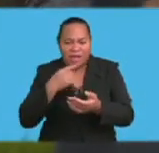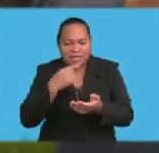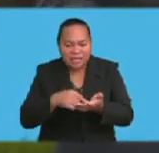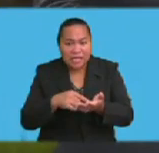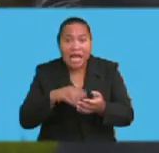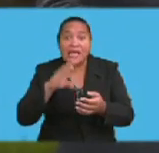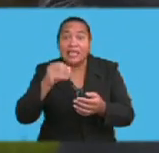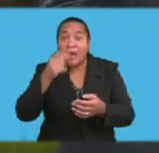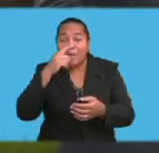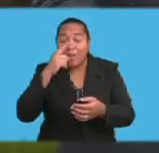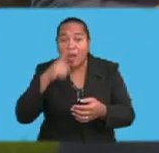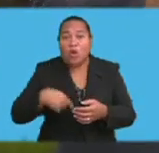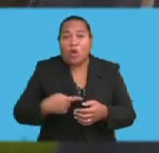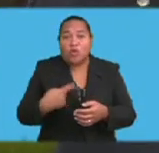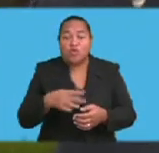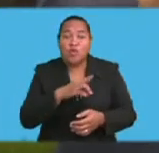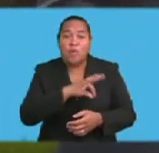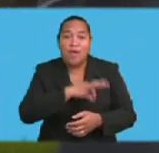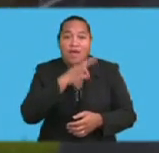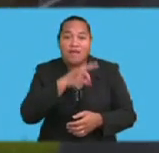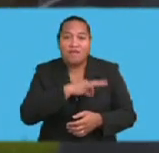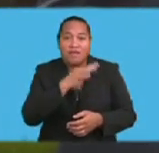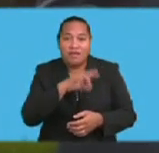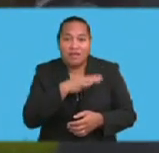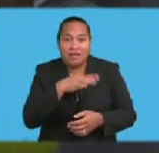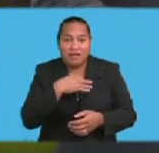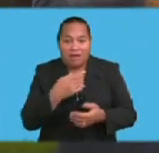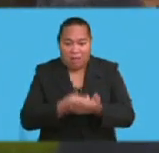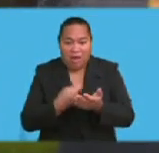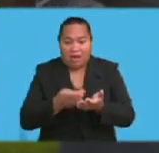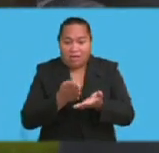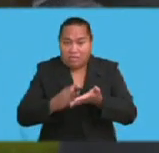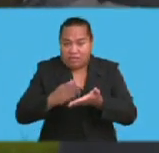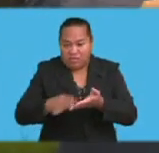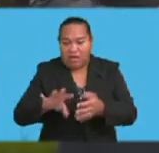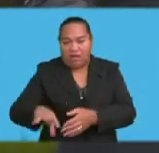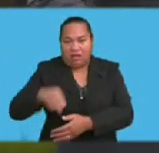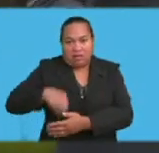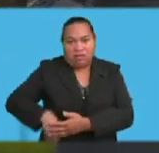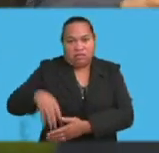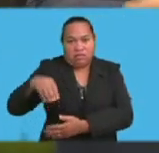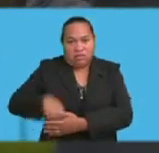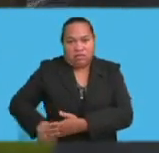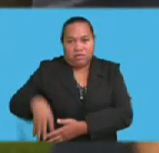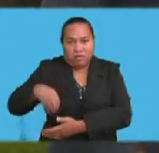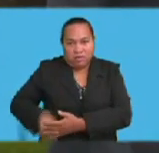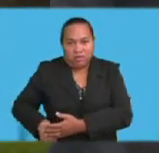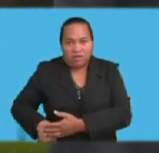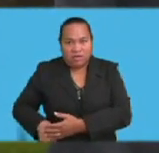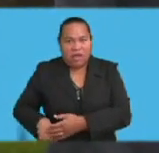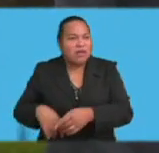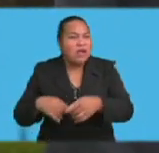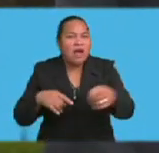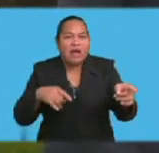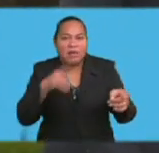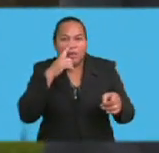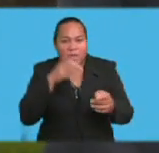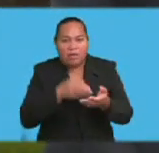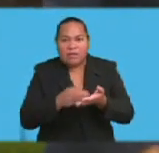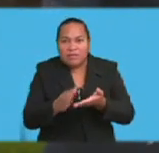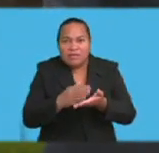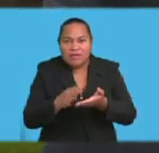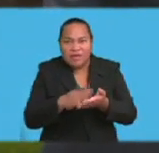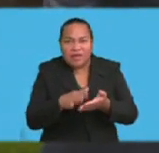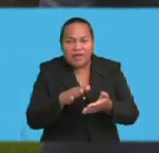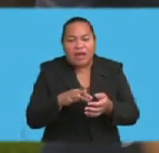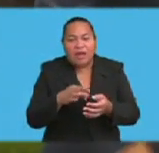people continued to benefit grossly at the expense of the ordinary FNPF members. Madam Speaker, of course,